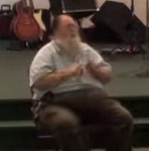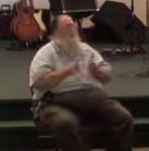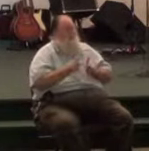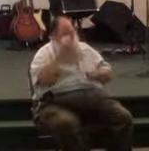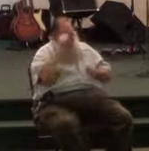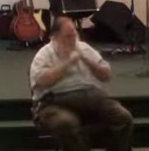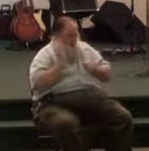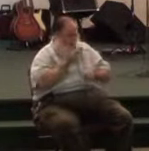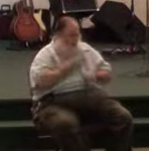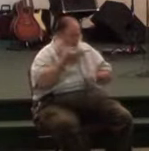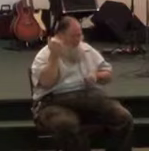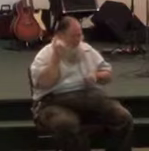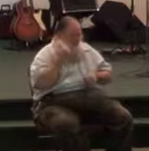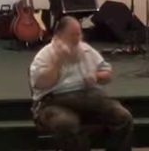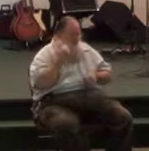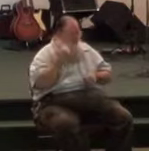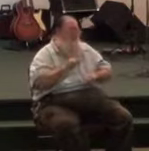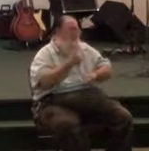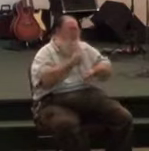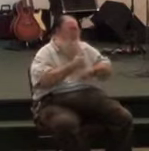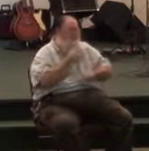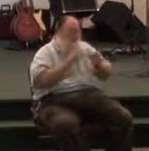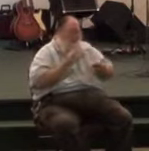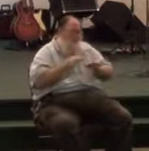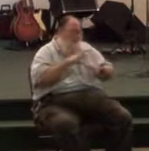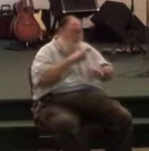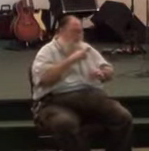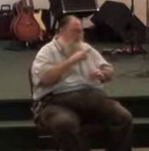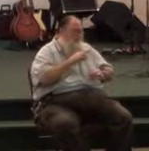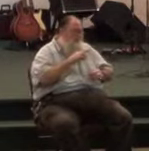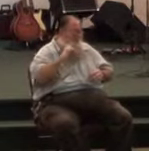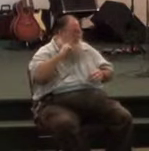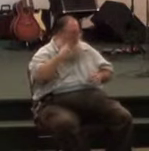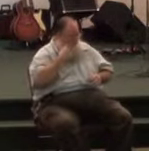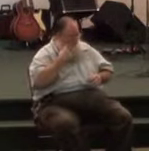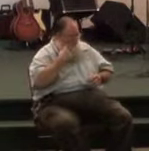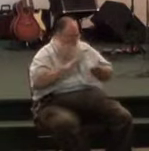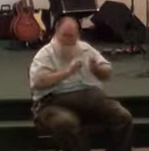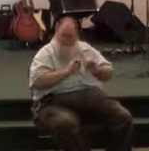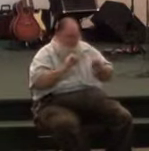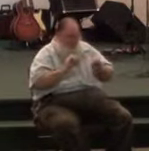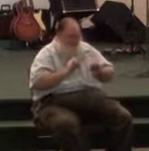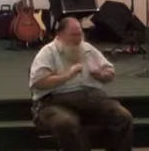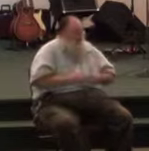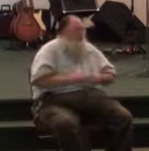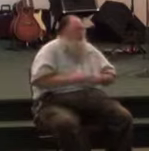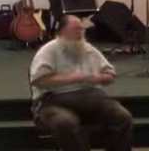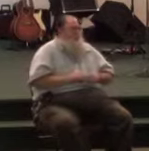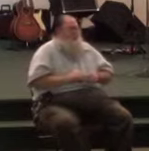a judgmental spirit. There's bitterness and unforgiveness that sets in when we hold on to our